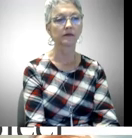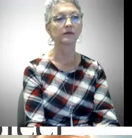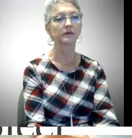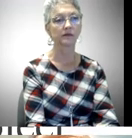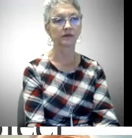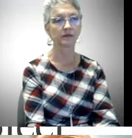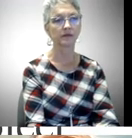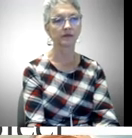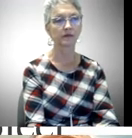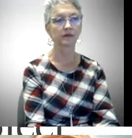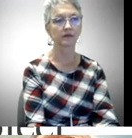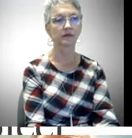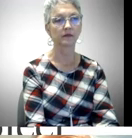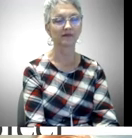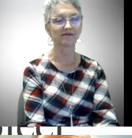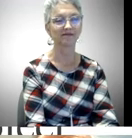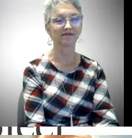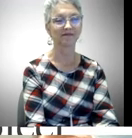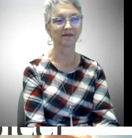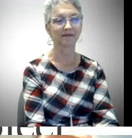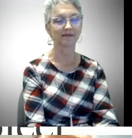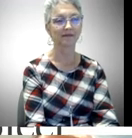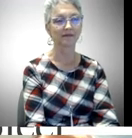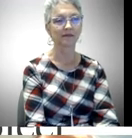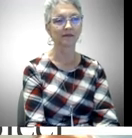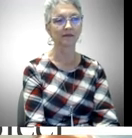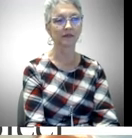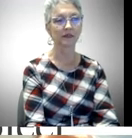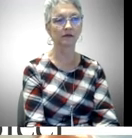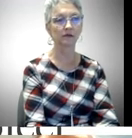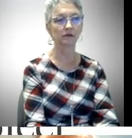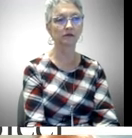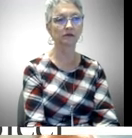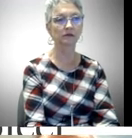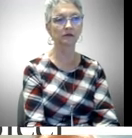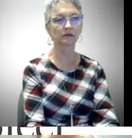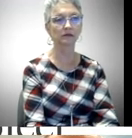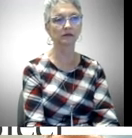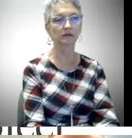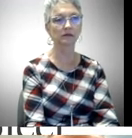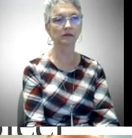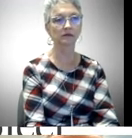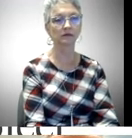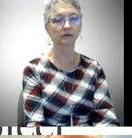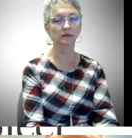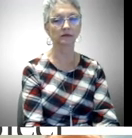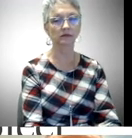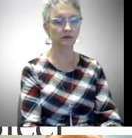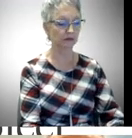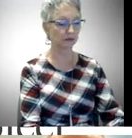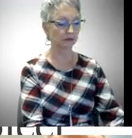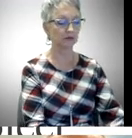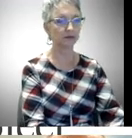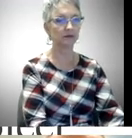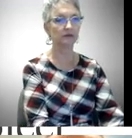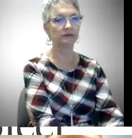which we snuck in the law. And so most lawyers don't understand HCS programs and other supports that are available to people